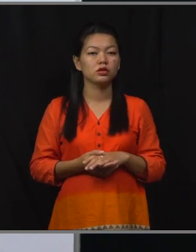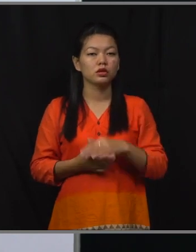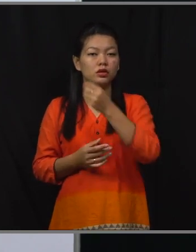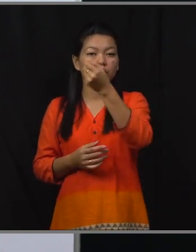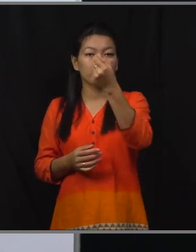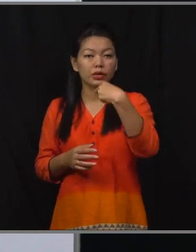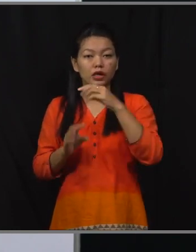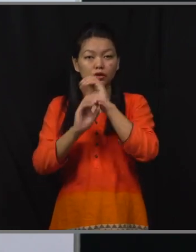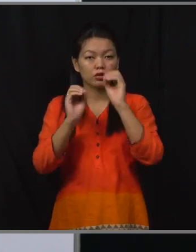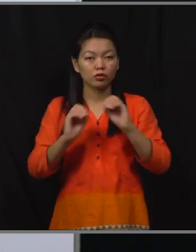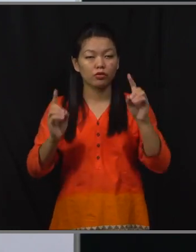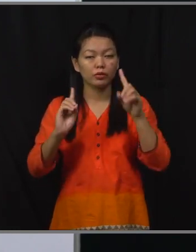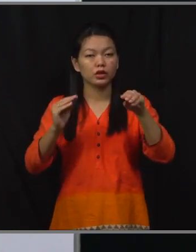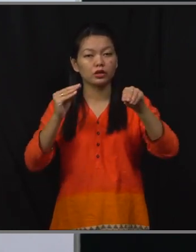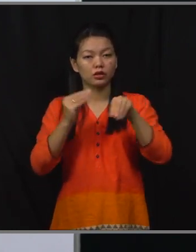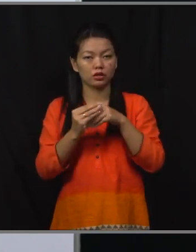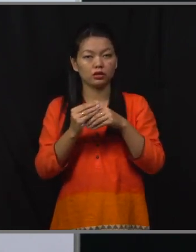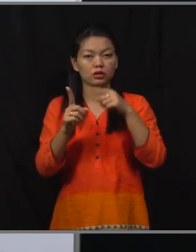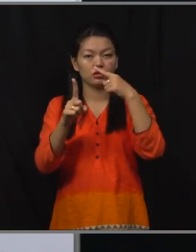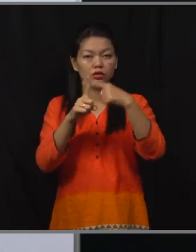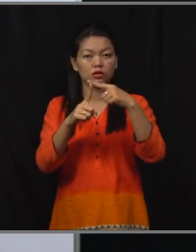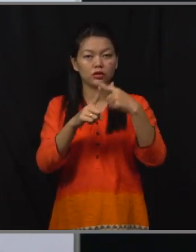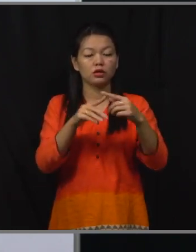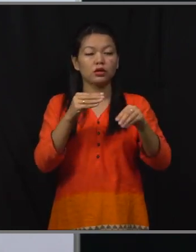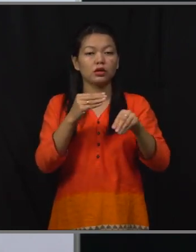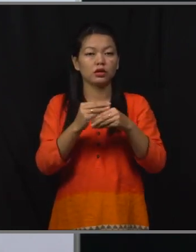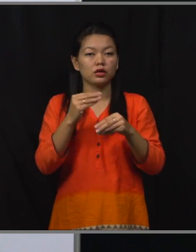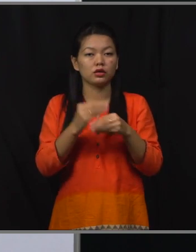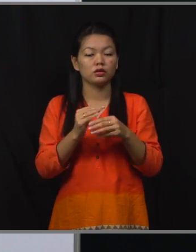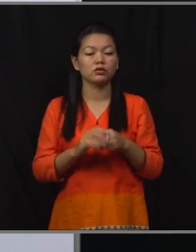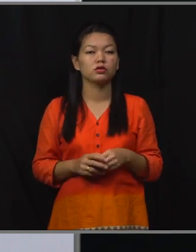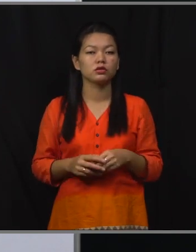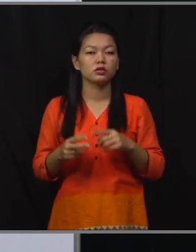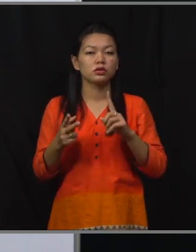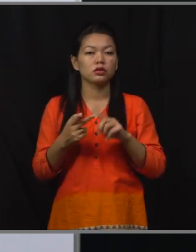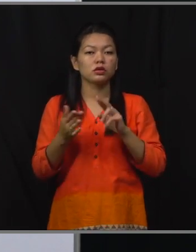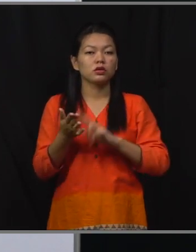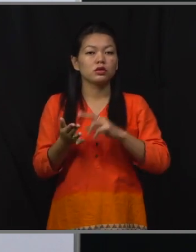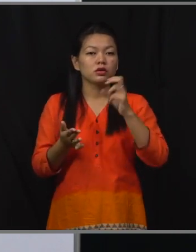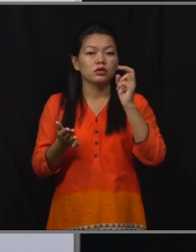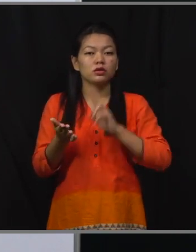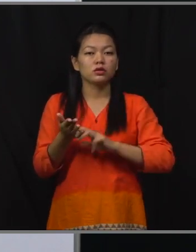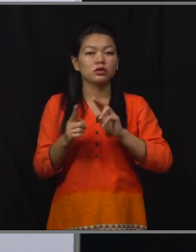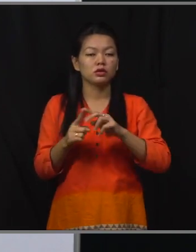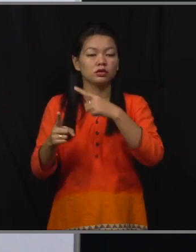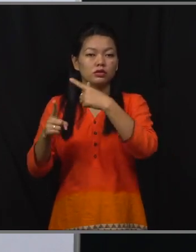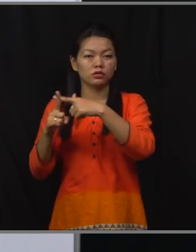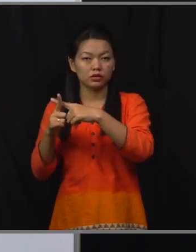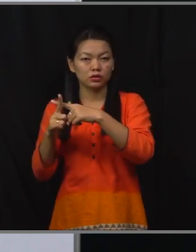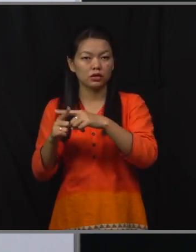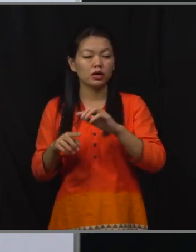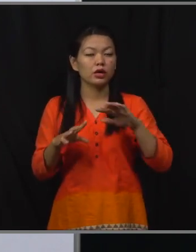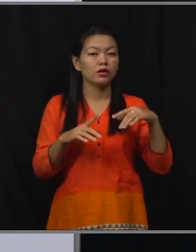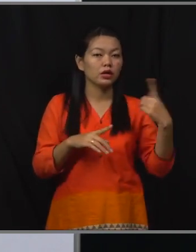receive. So when you total on the income side and on the expenditure side, there is a